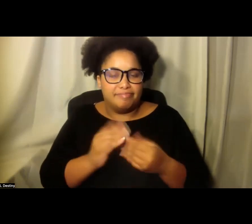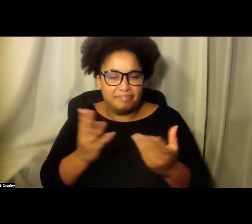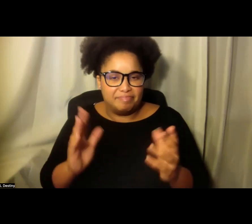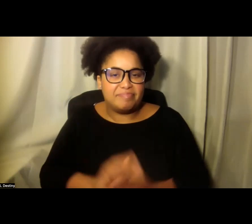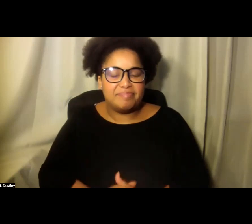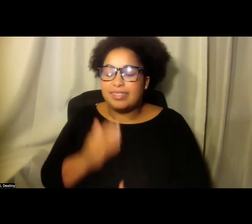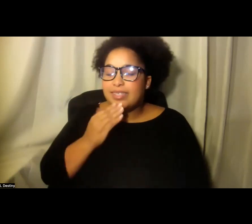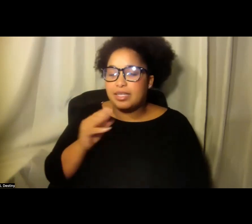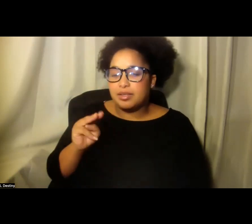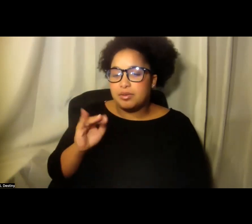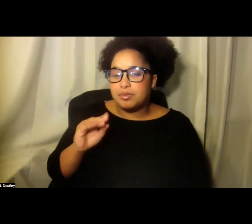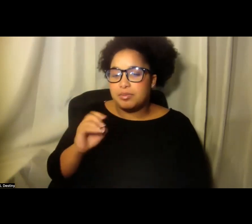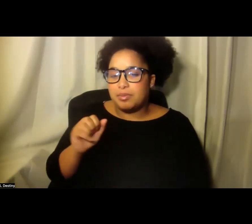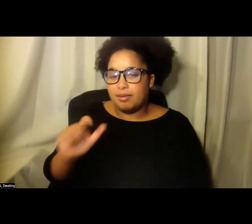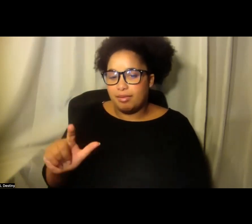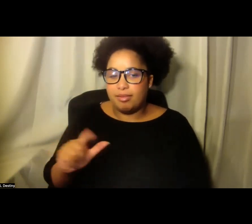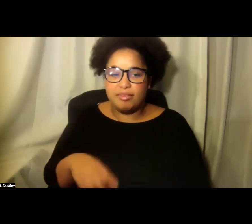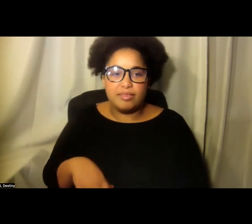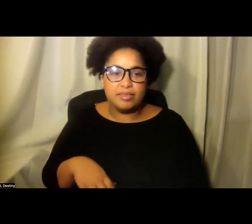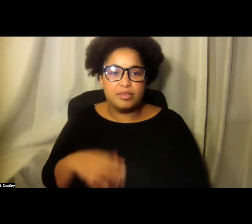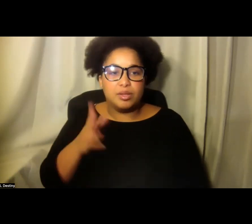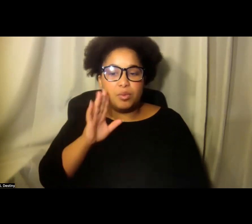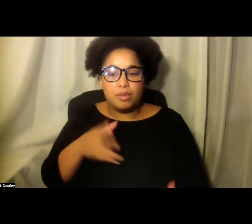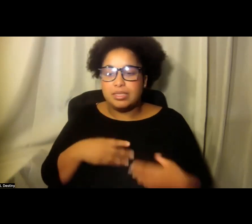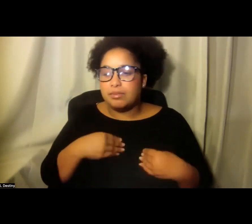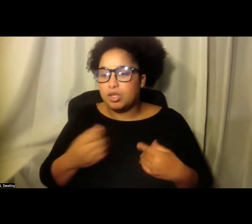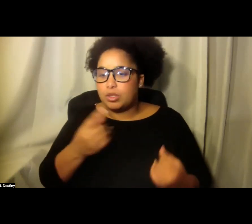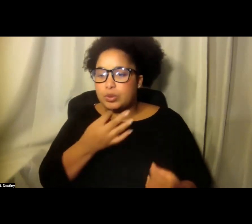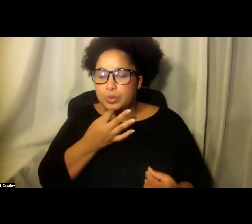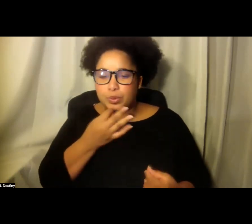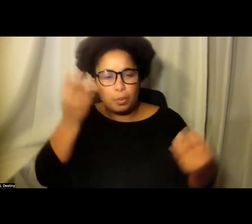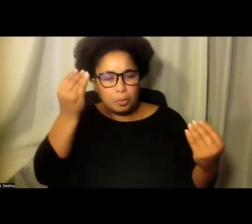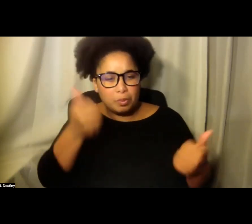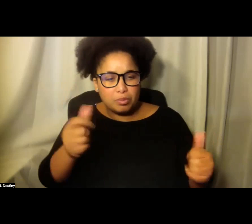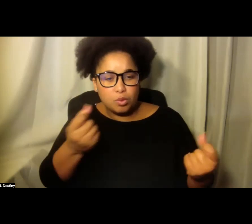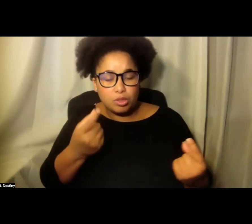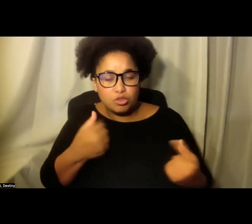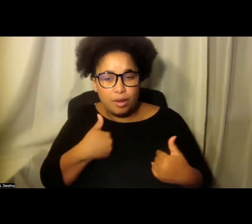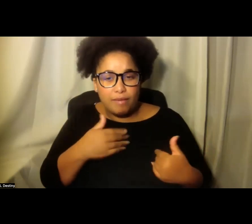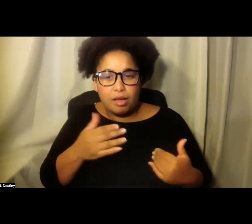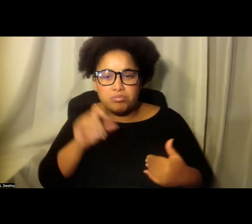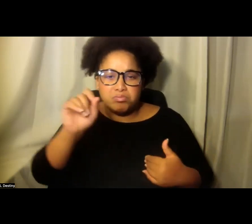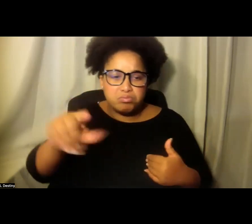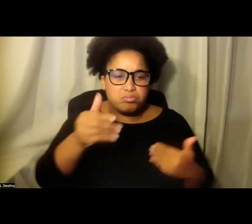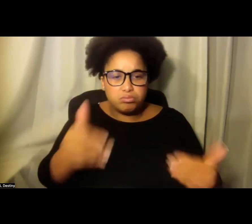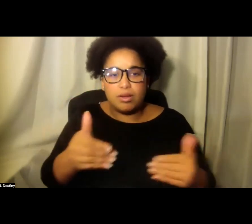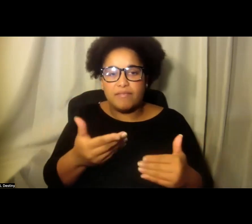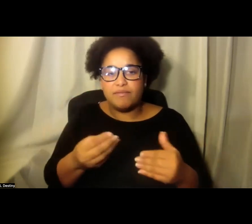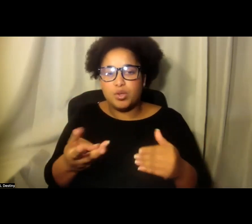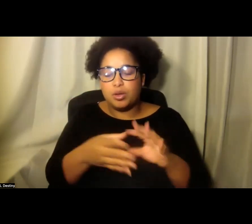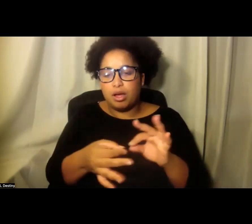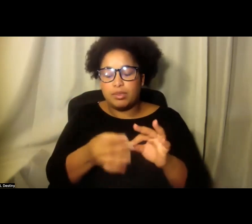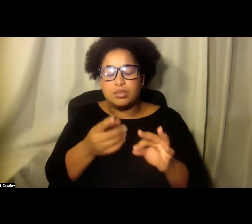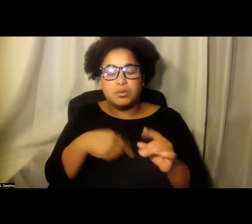Thanks, Michael. And we're going to take questions in just a moment, so think about any questions that you have. I just want to add a couple comments. When we